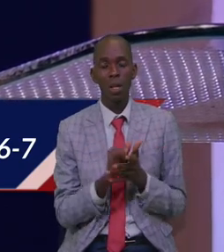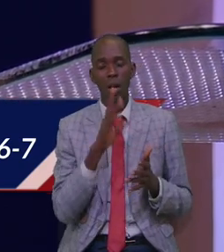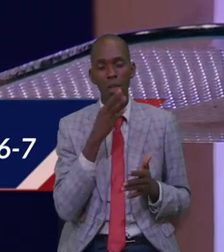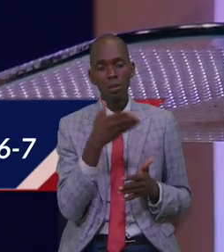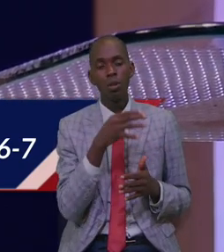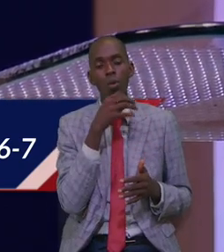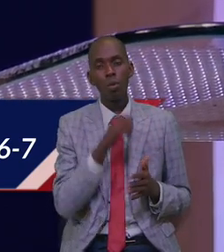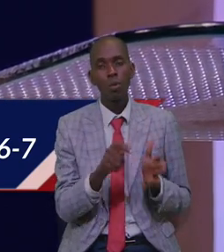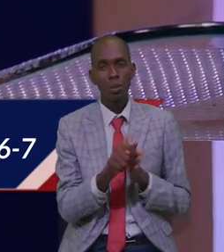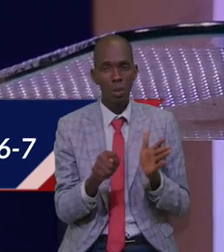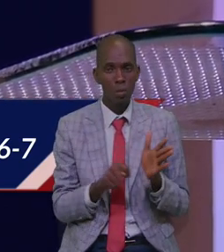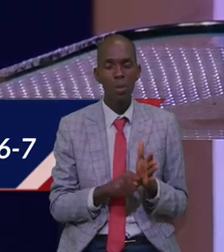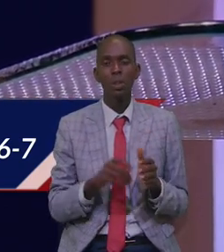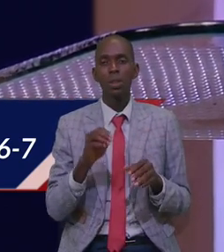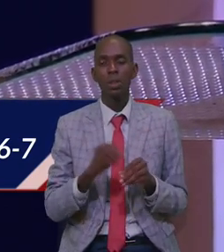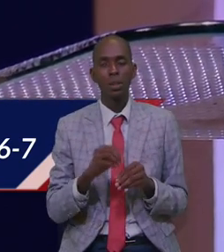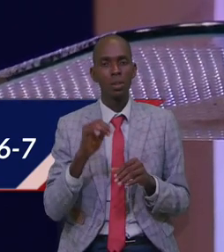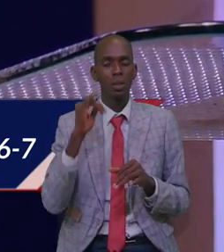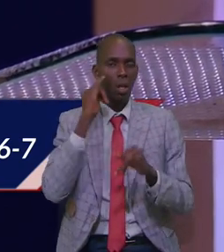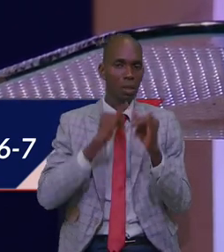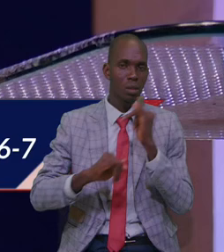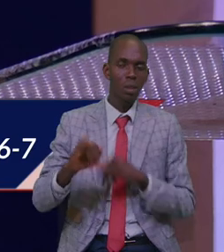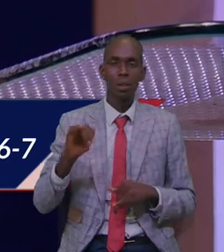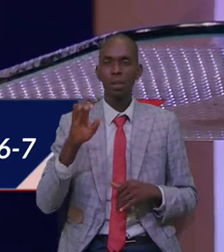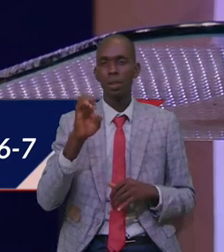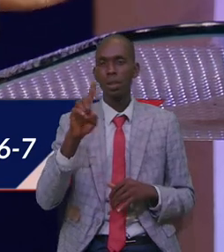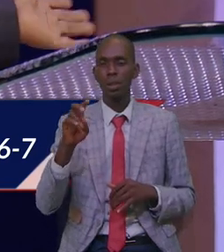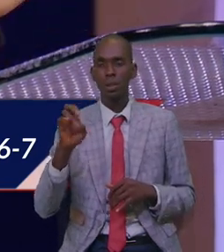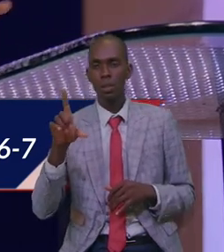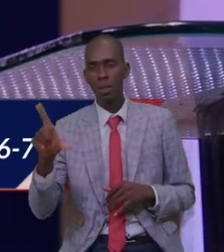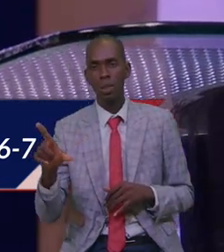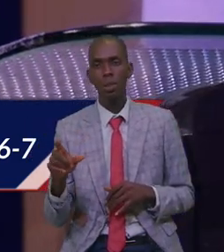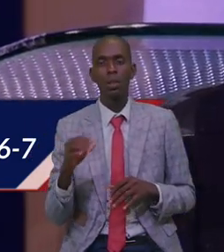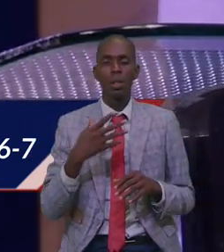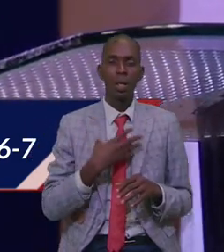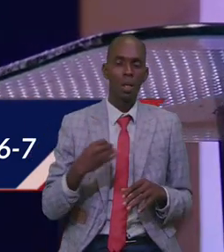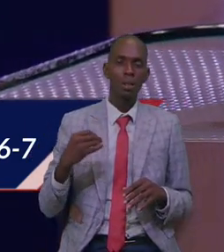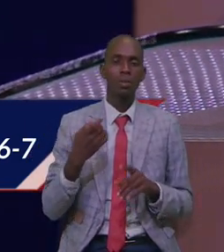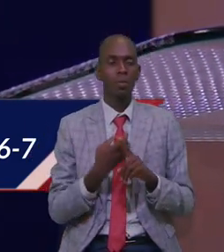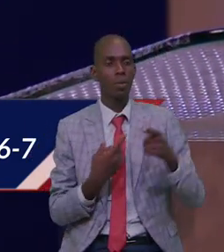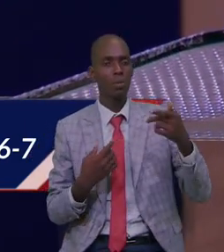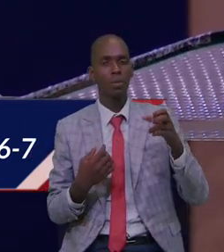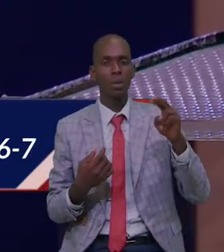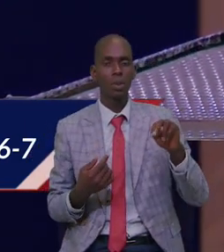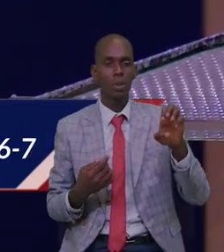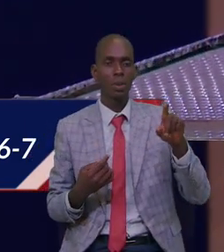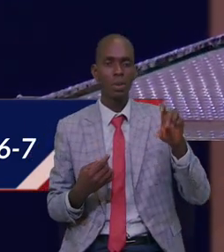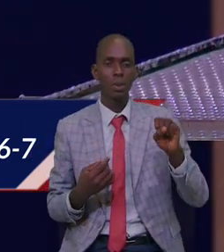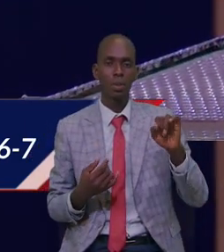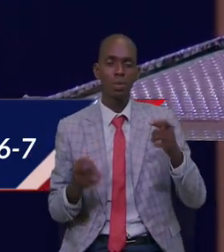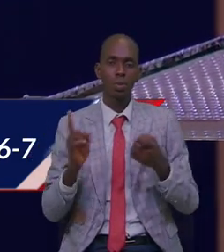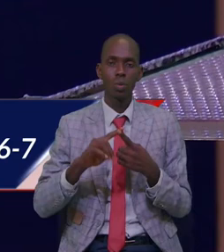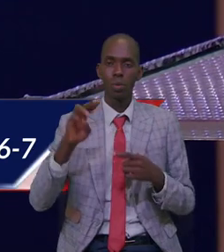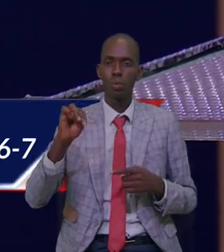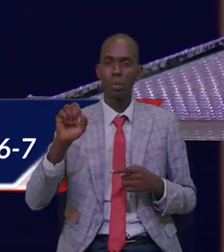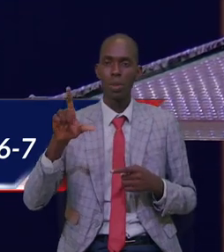Jeremiah, Ezekiel, Hosea, and all the prophets of the Old Testament, from Genesis all to Malachi, it said, that